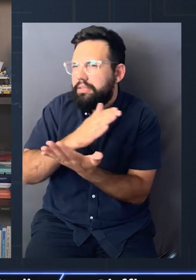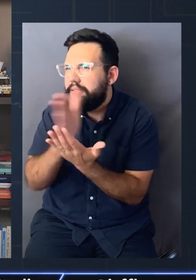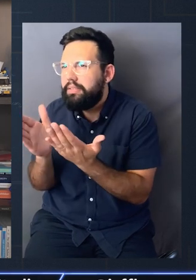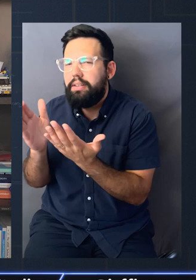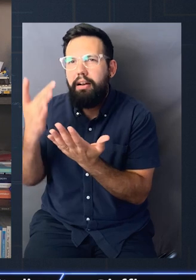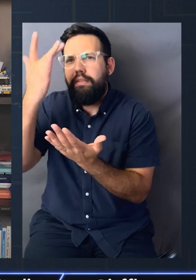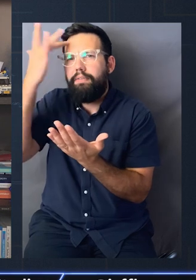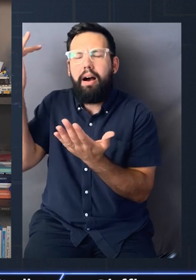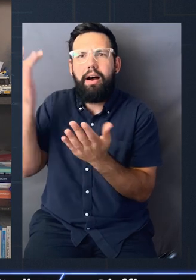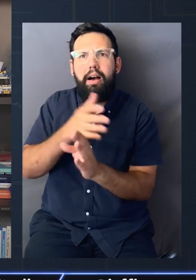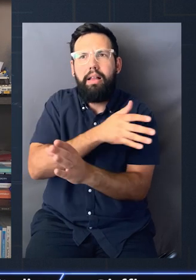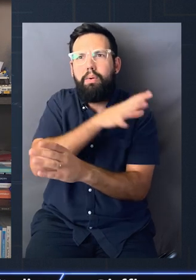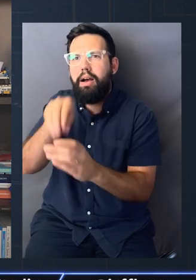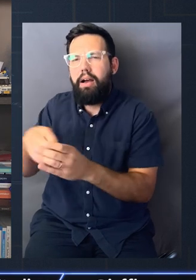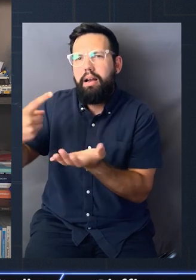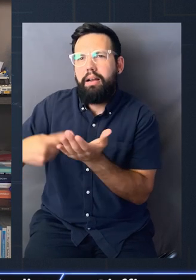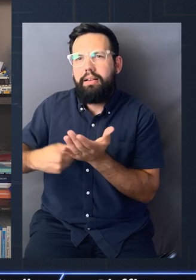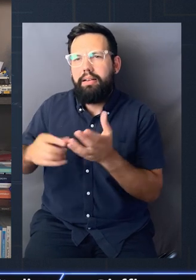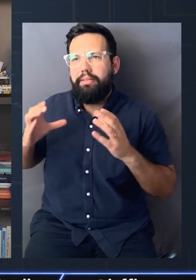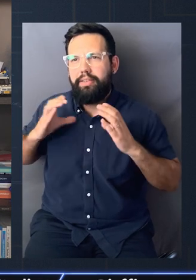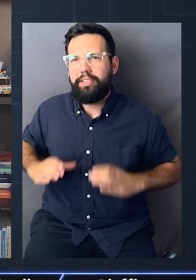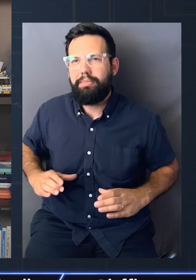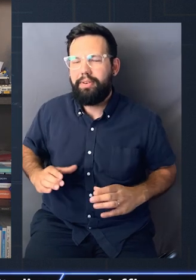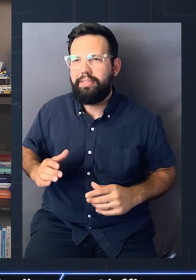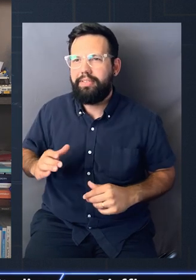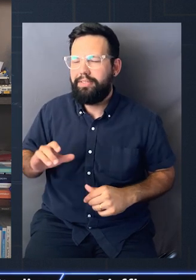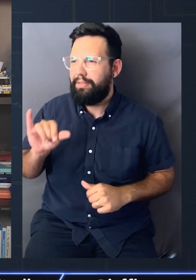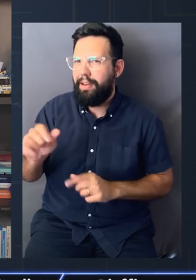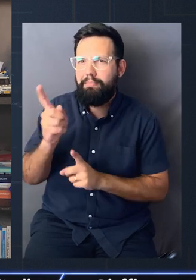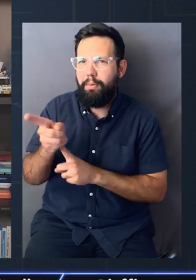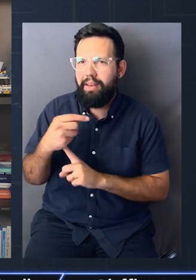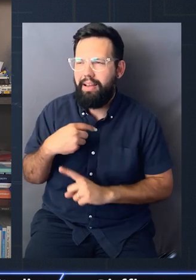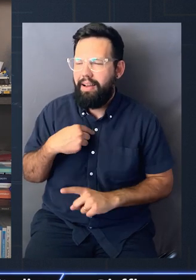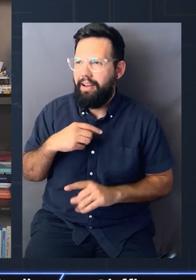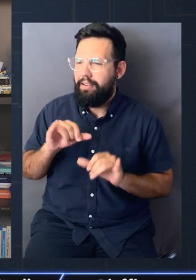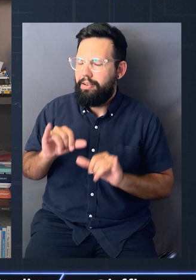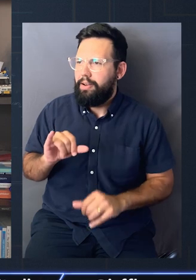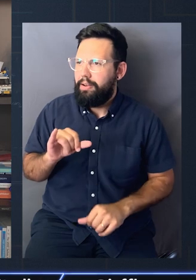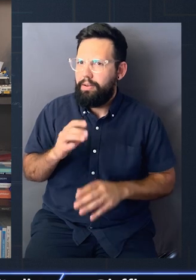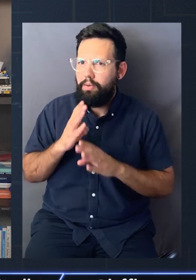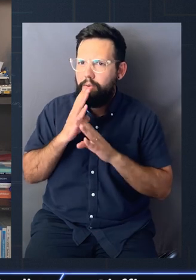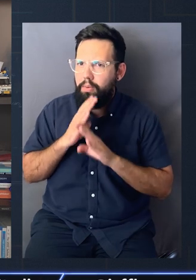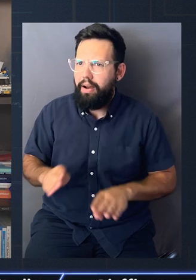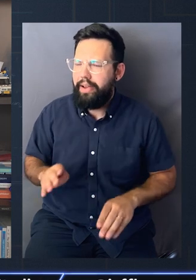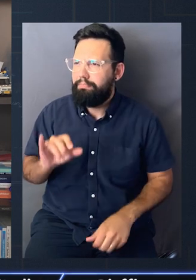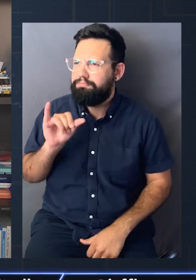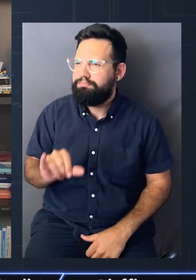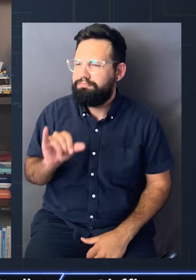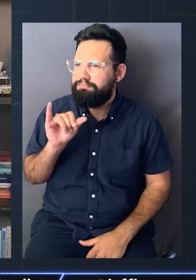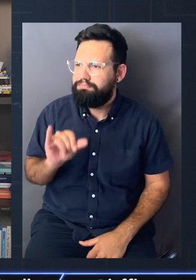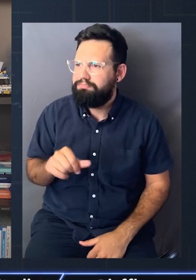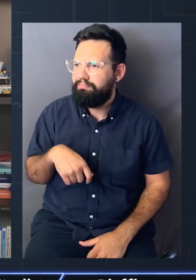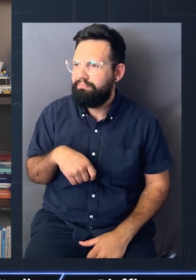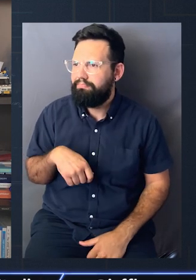Now it was my turn to be quiet. And I formed my thoughts for a bit, and I just started talking about all the, for at this point,